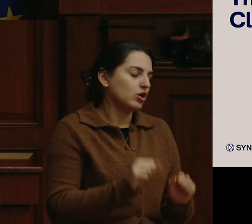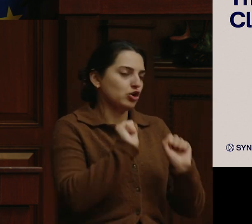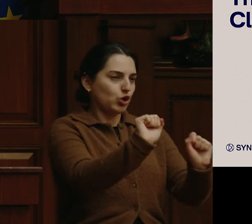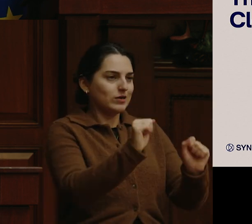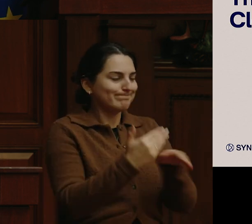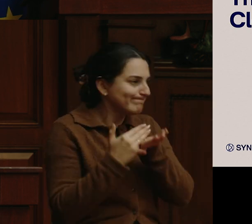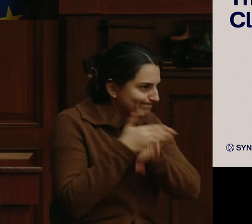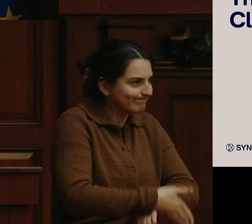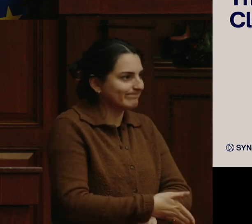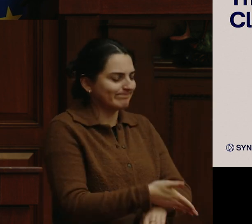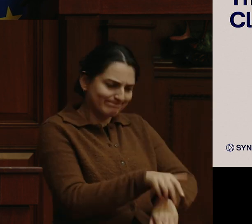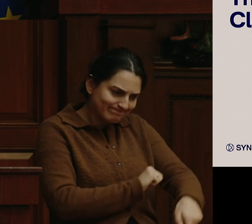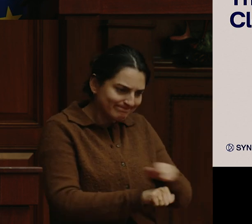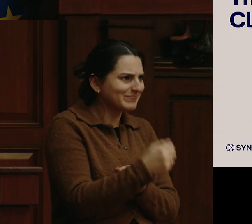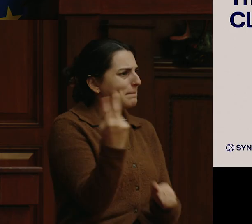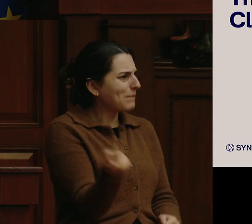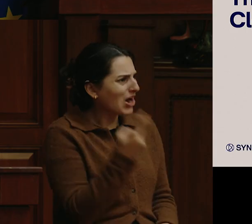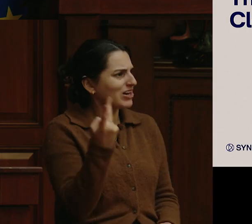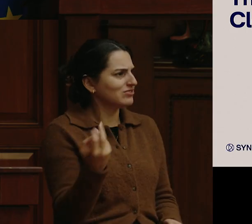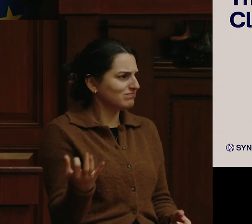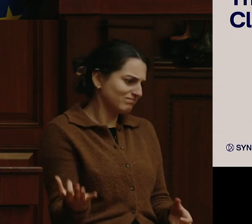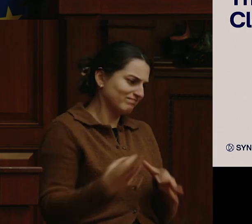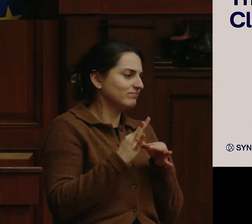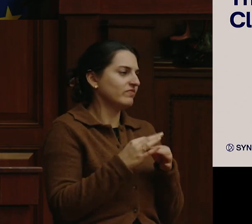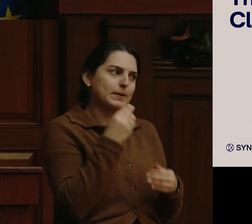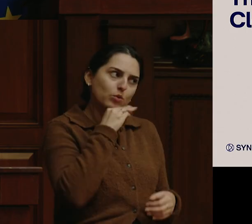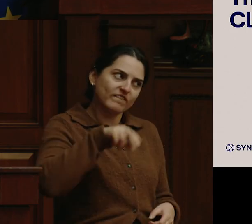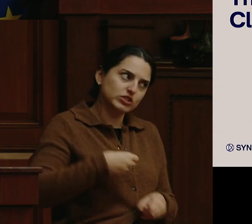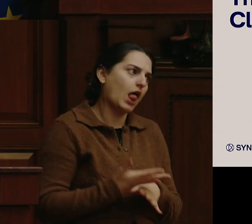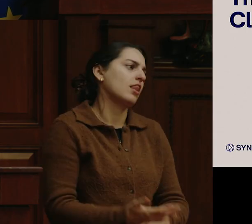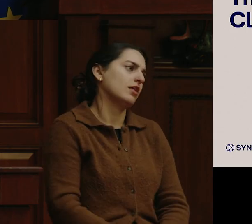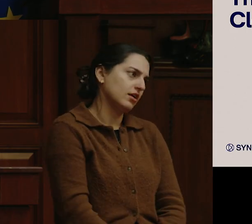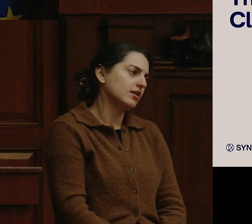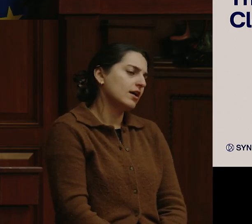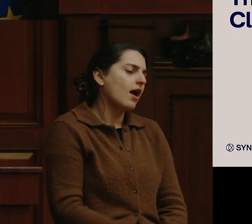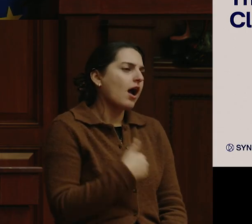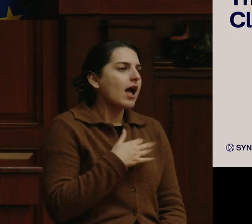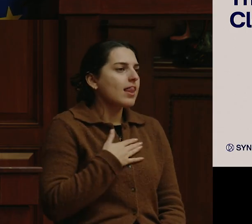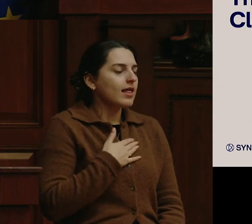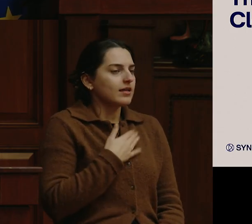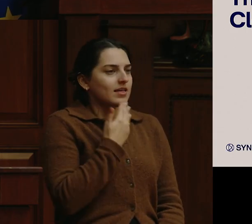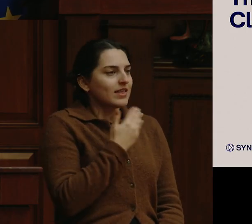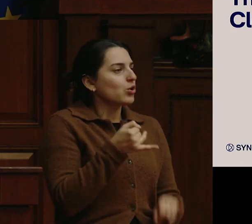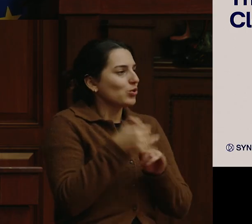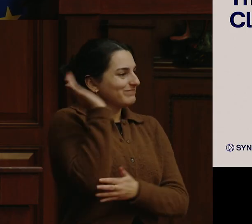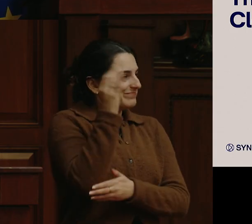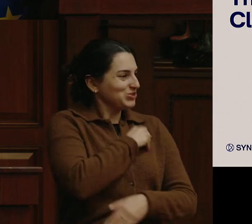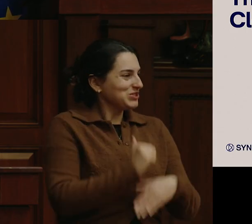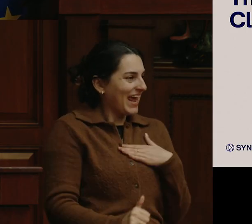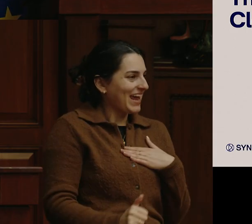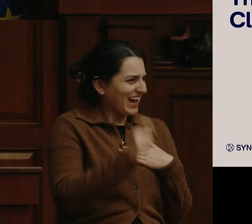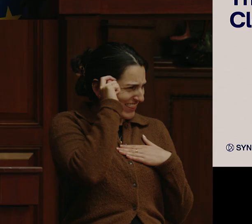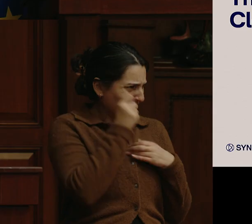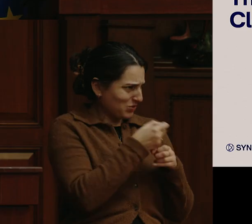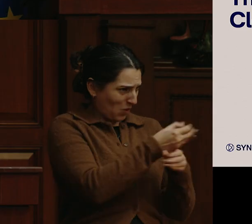Your commitment and your partnership are really very, very important to us all. I'd really like to thank our speakers today. I think we